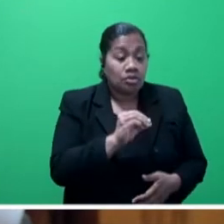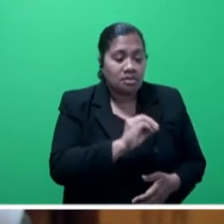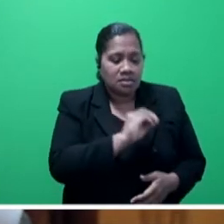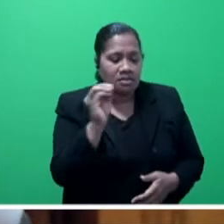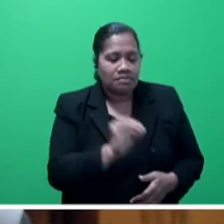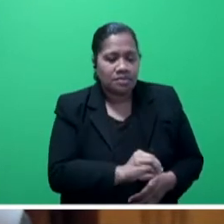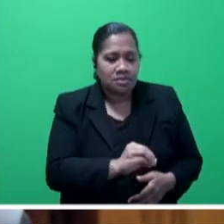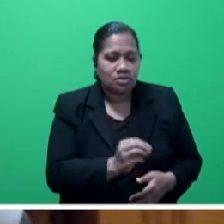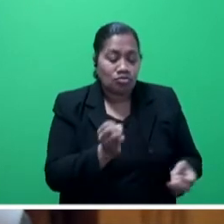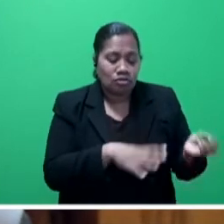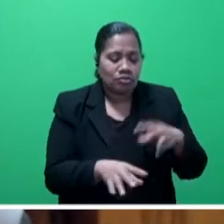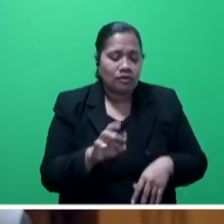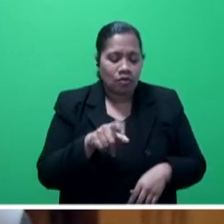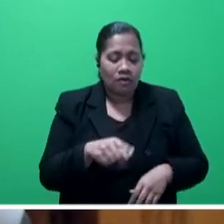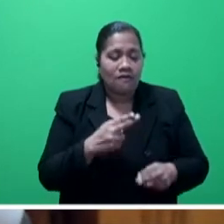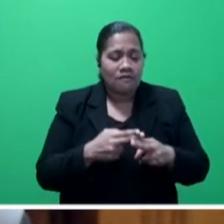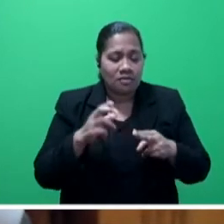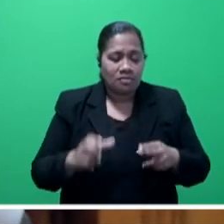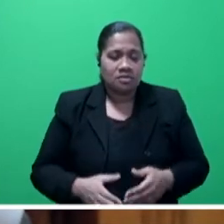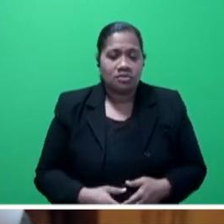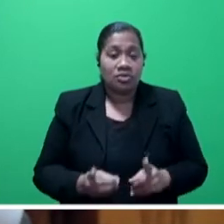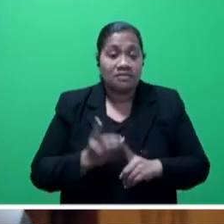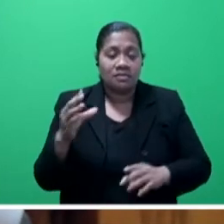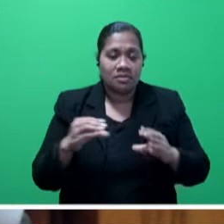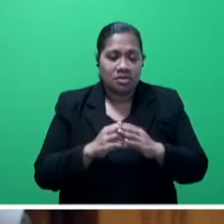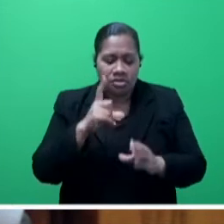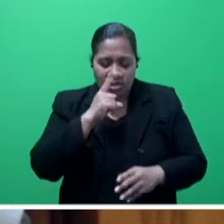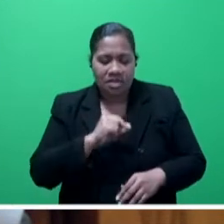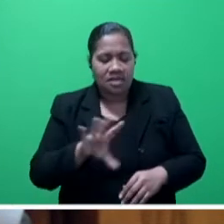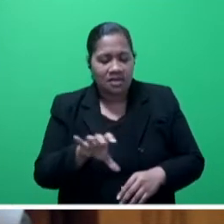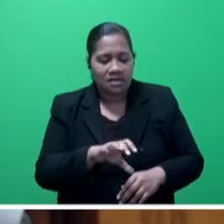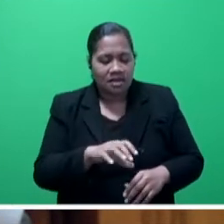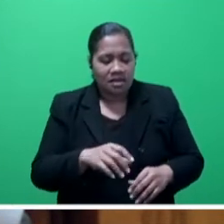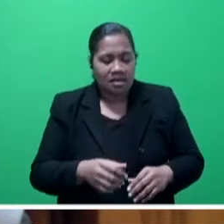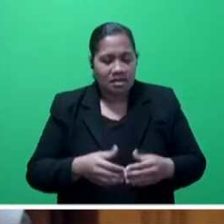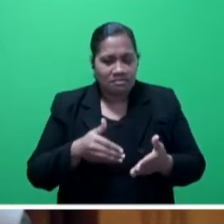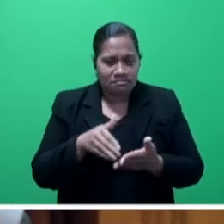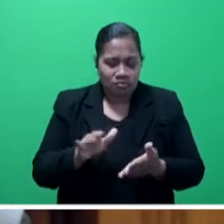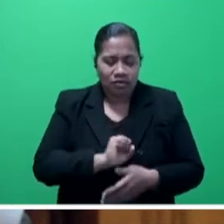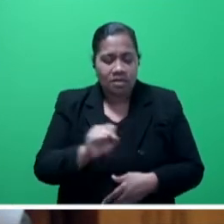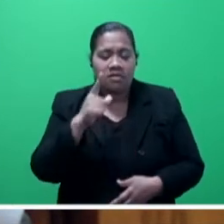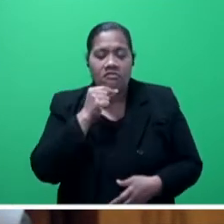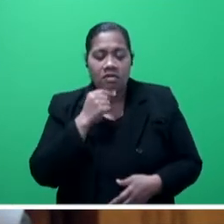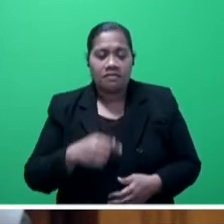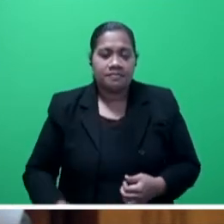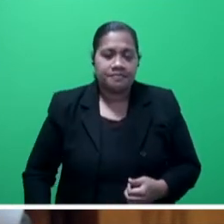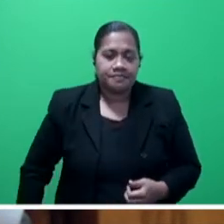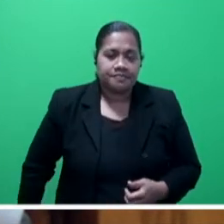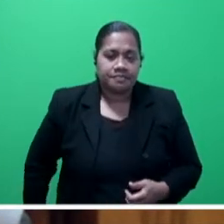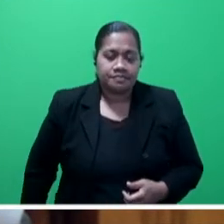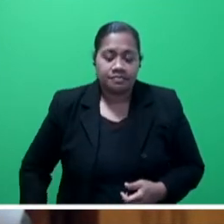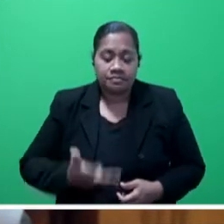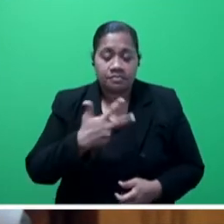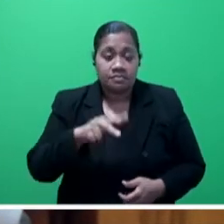said, for these farmers to the development bank so that they can acquire the loan. Home biogas digester equipment, Mr. Speaker, say $88,000